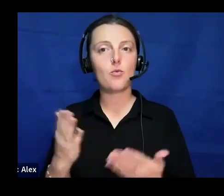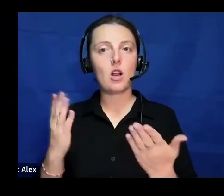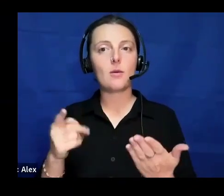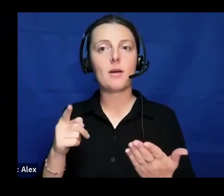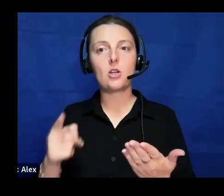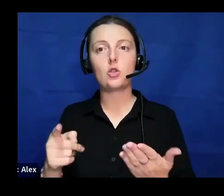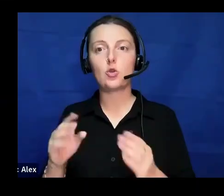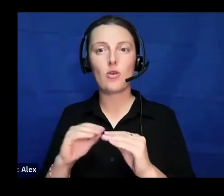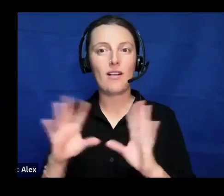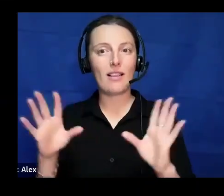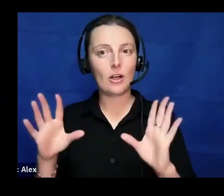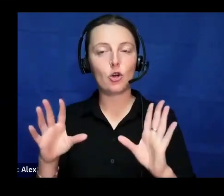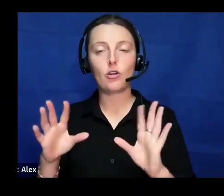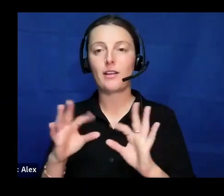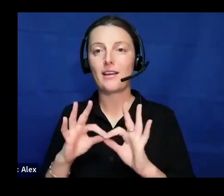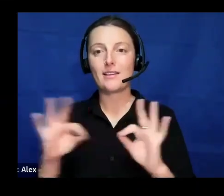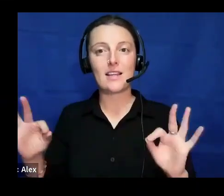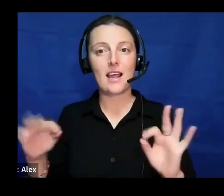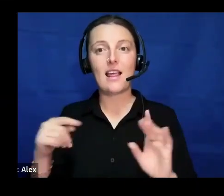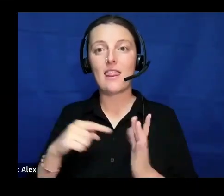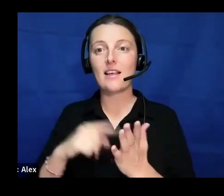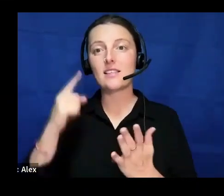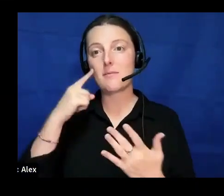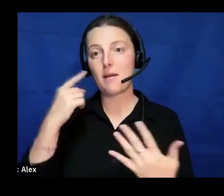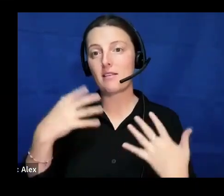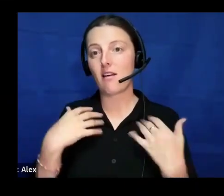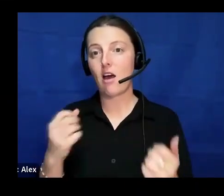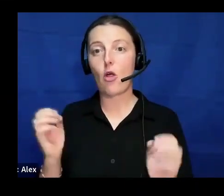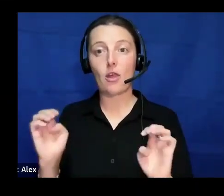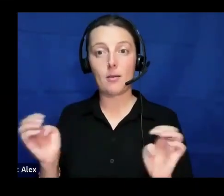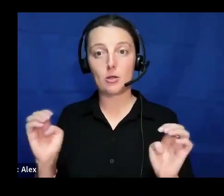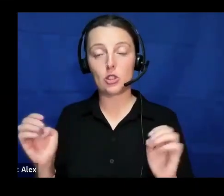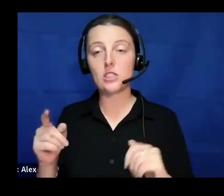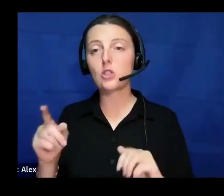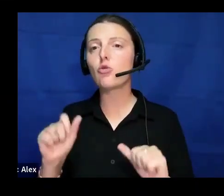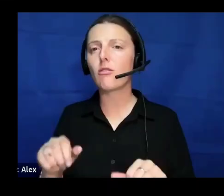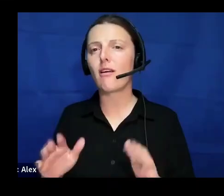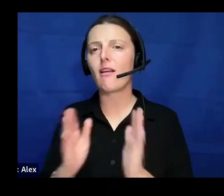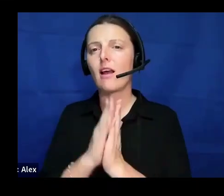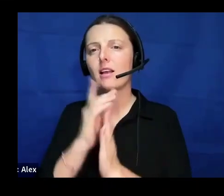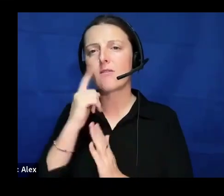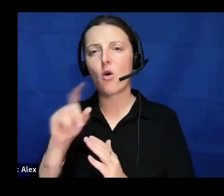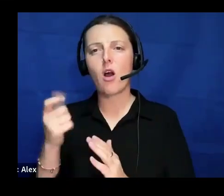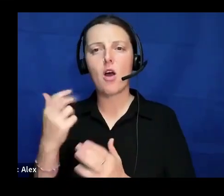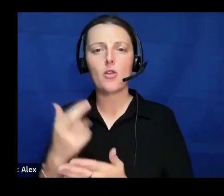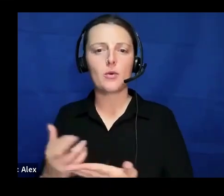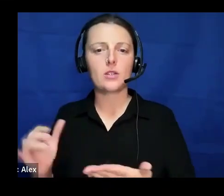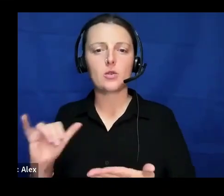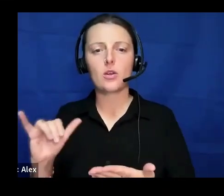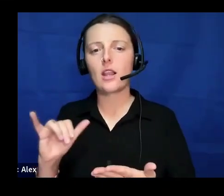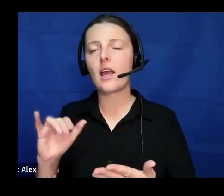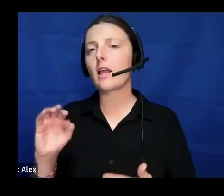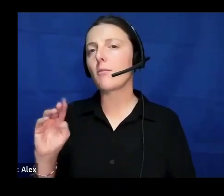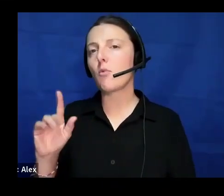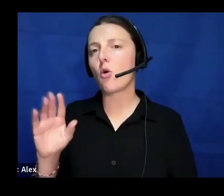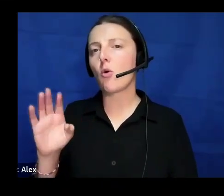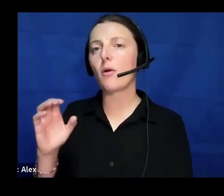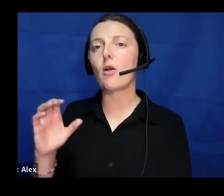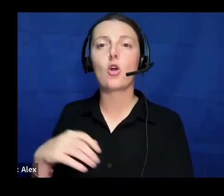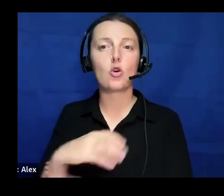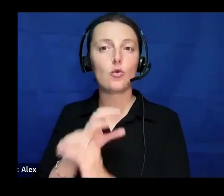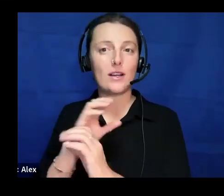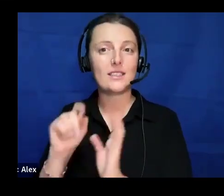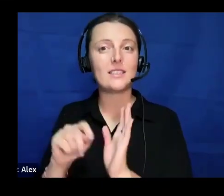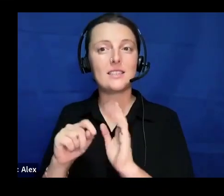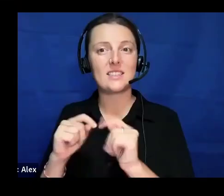mental health emergency. You can also ask for other resources such as a mobile crisis team during that time. Sometimes